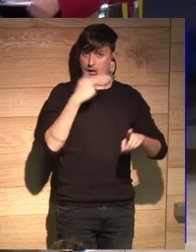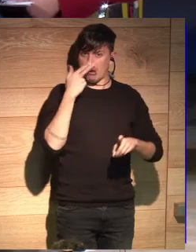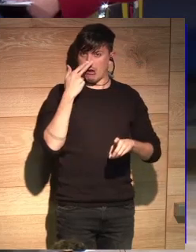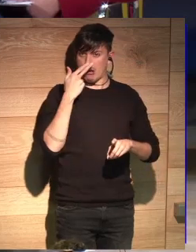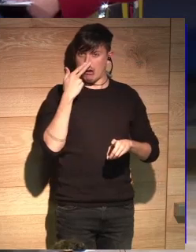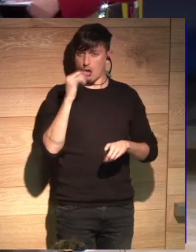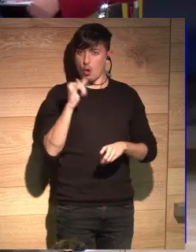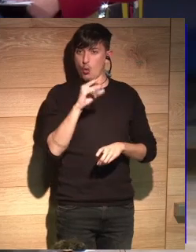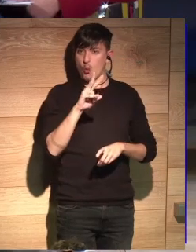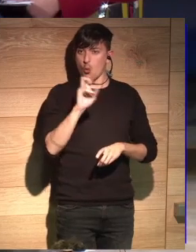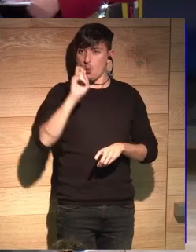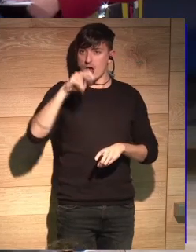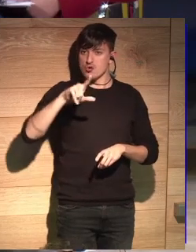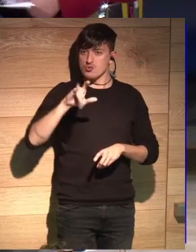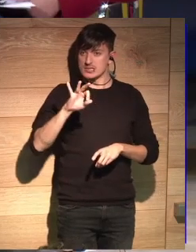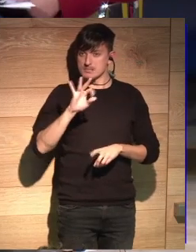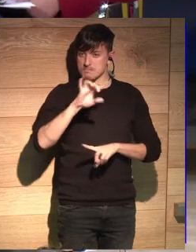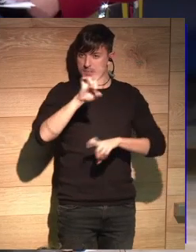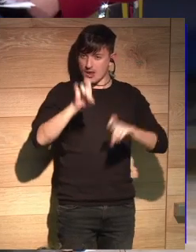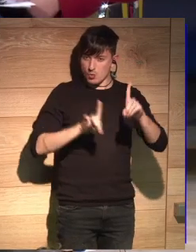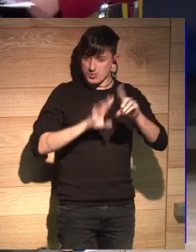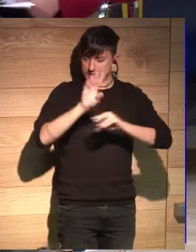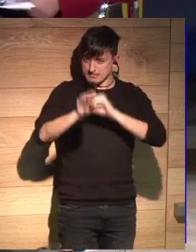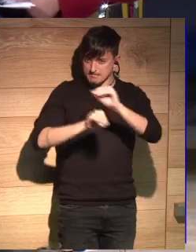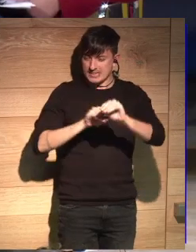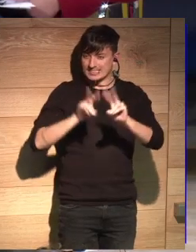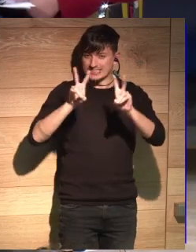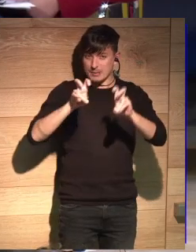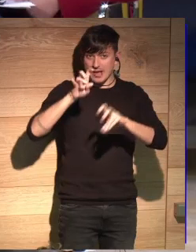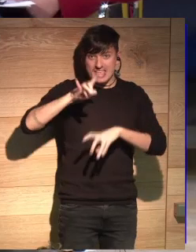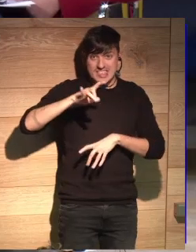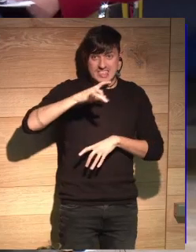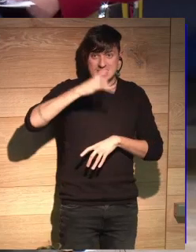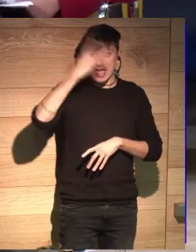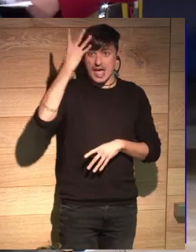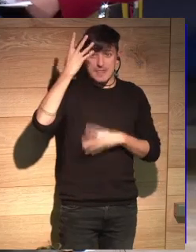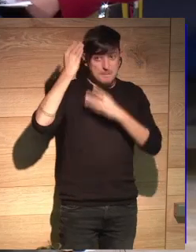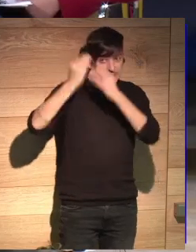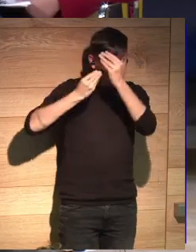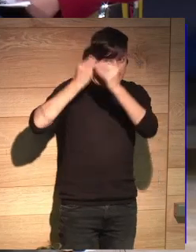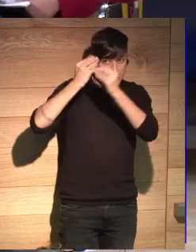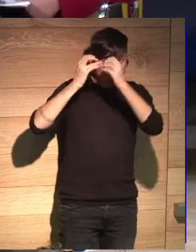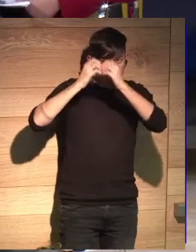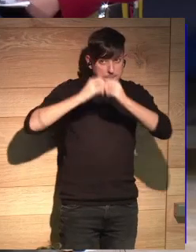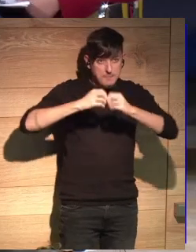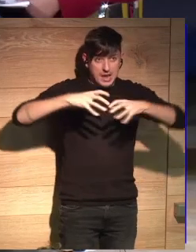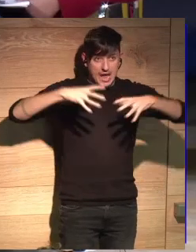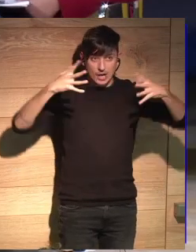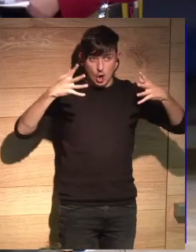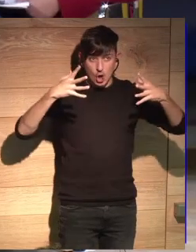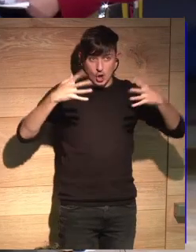two questions for you, Juan Luis, from Carlos and Marta, about the idea of magical